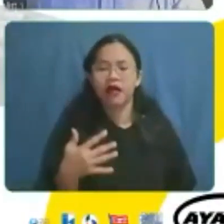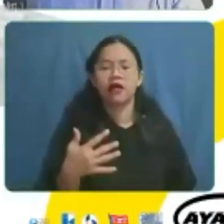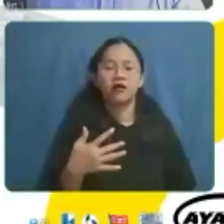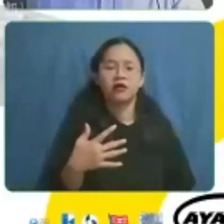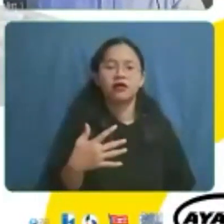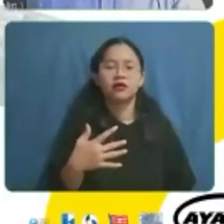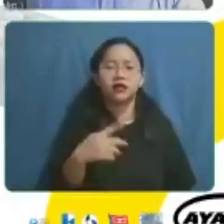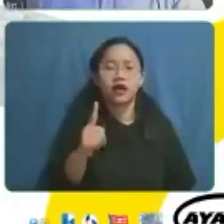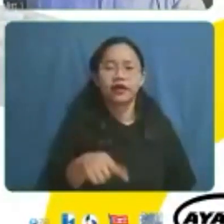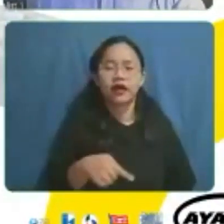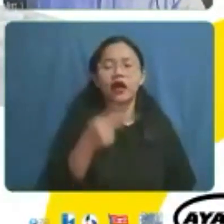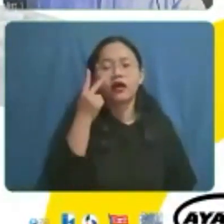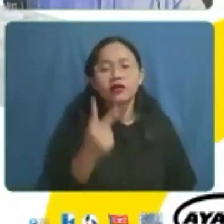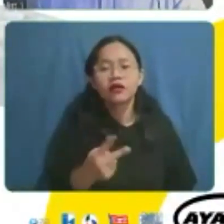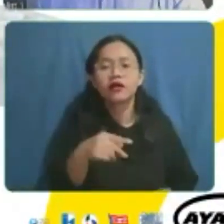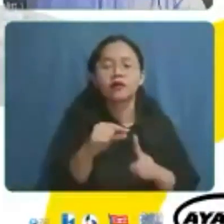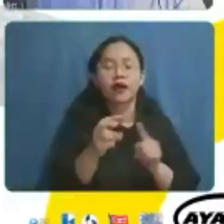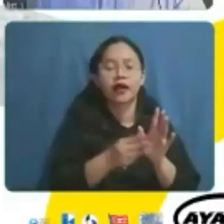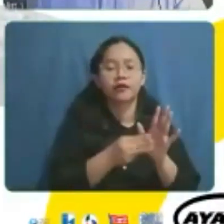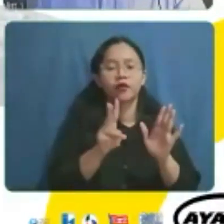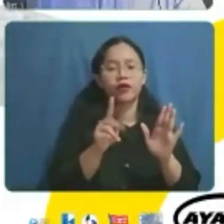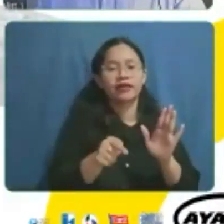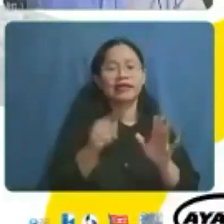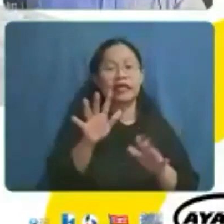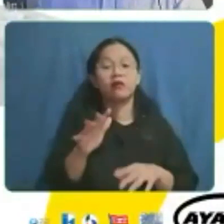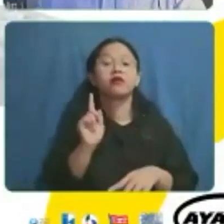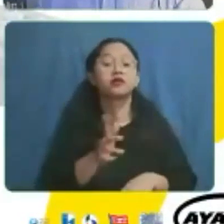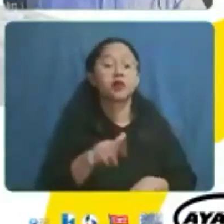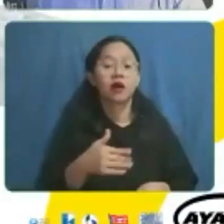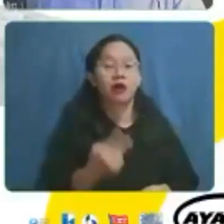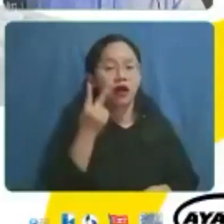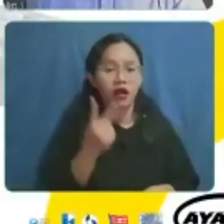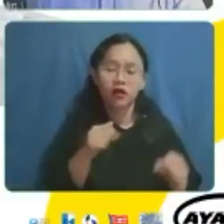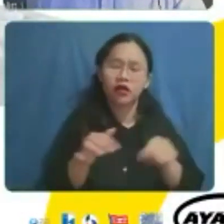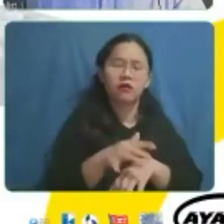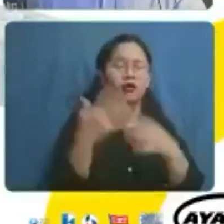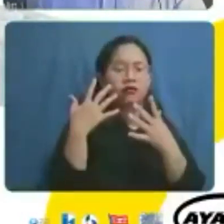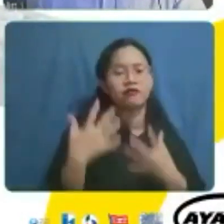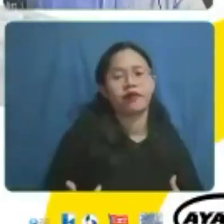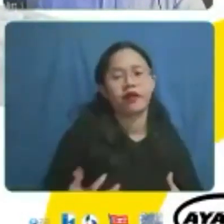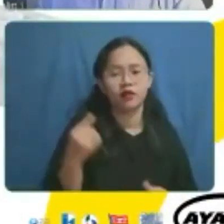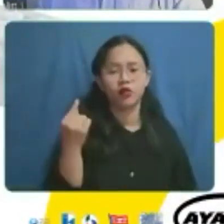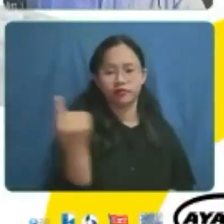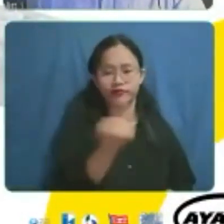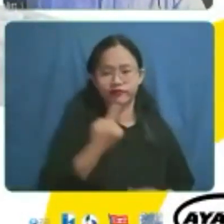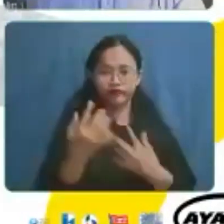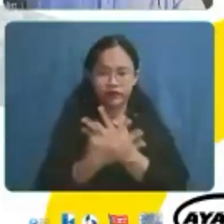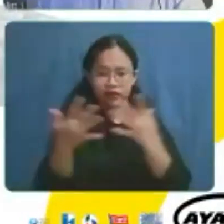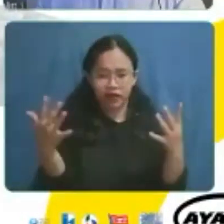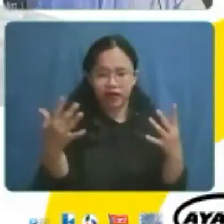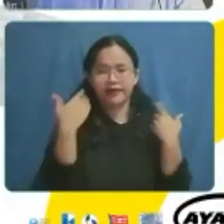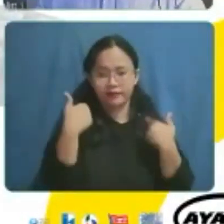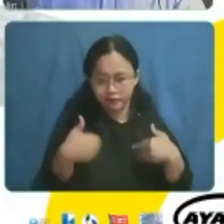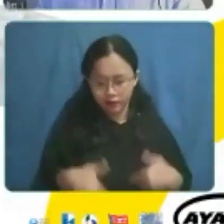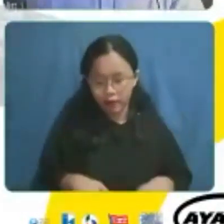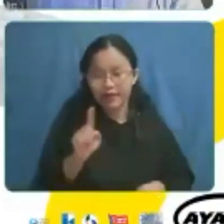evidence for health effects and which contribute most to the disease burden. And so they're